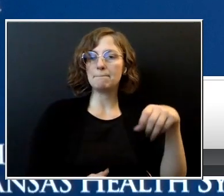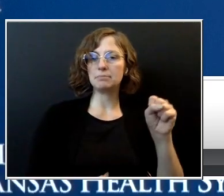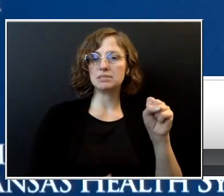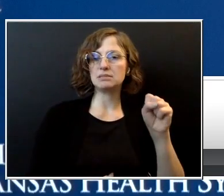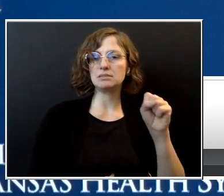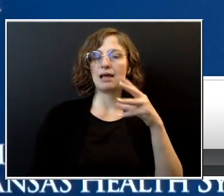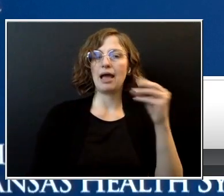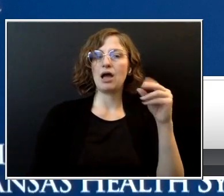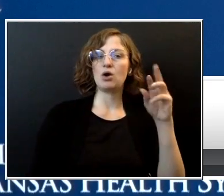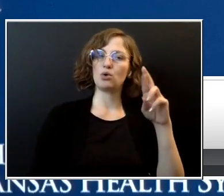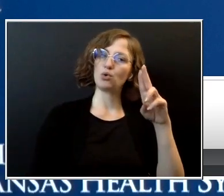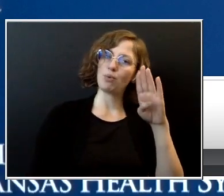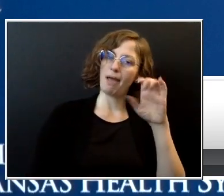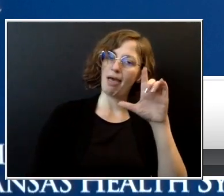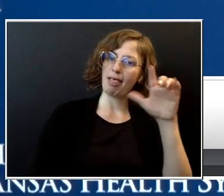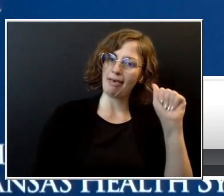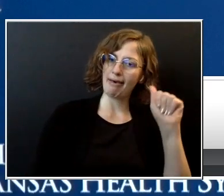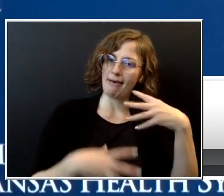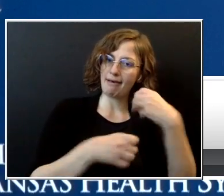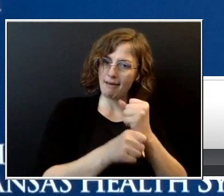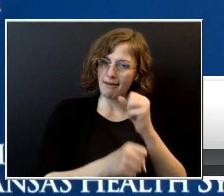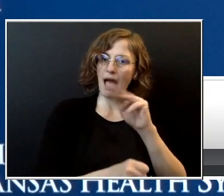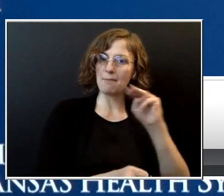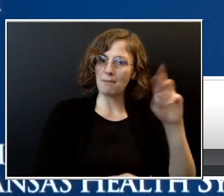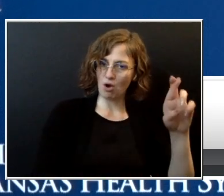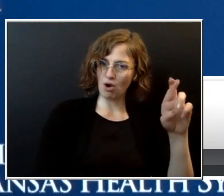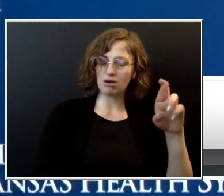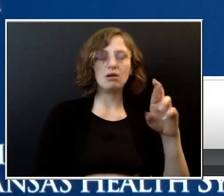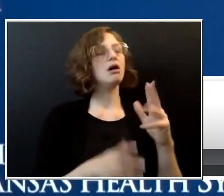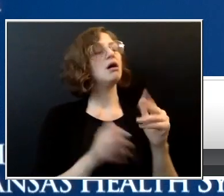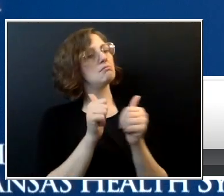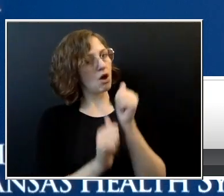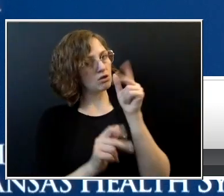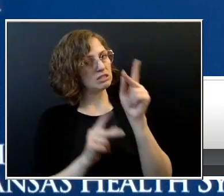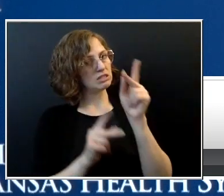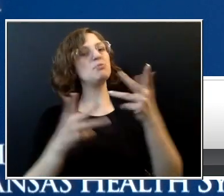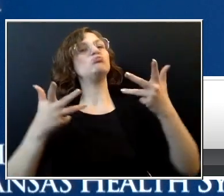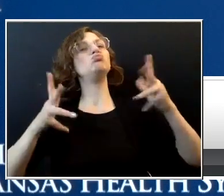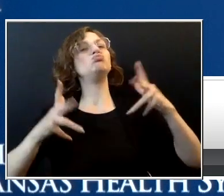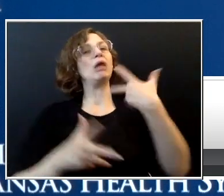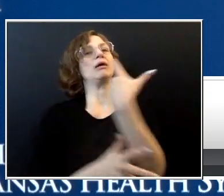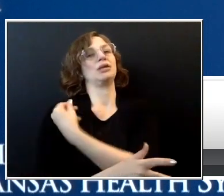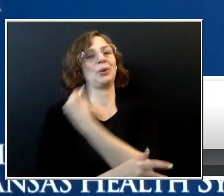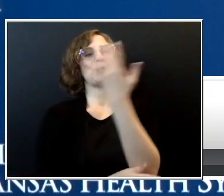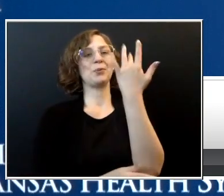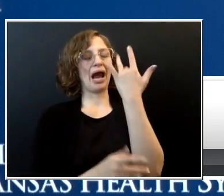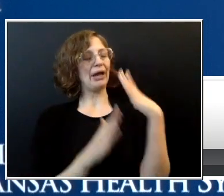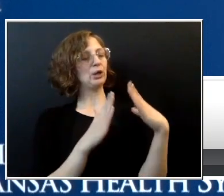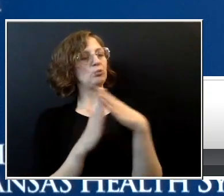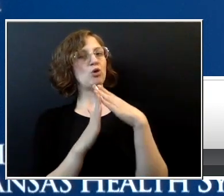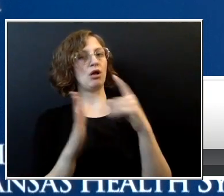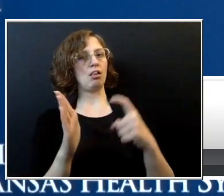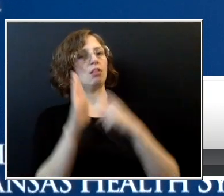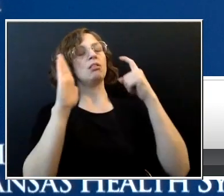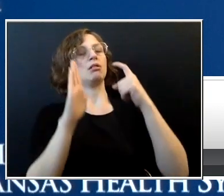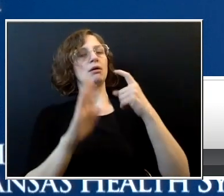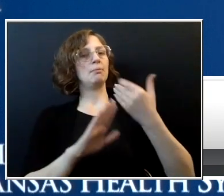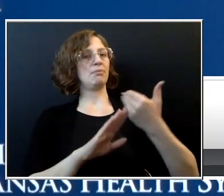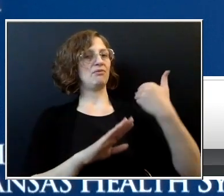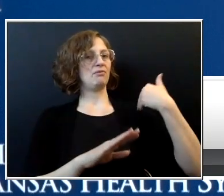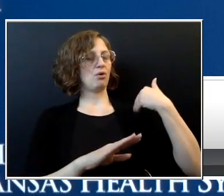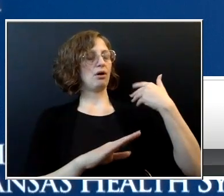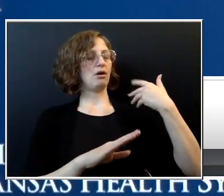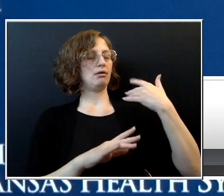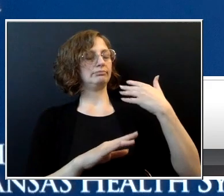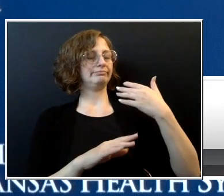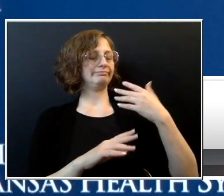people probably have been vaccinated because we have had community mandates for vaccination before public school. So that is